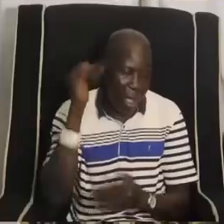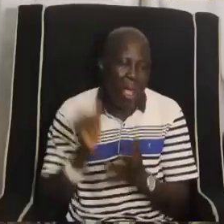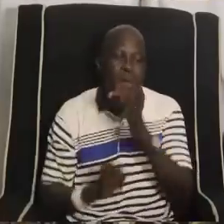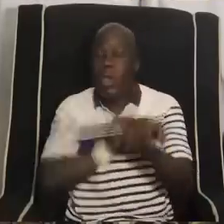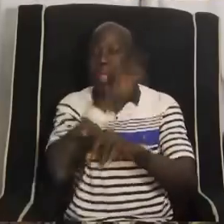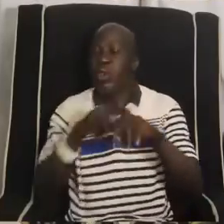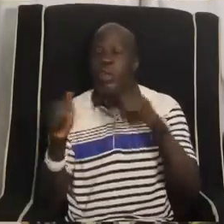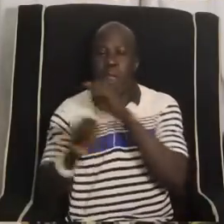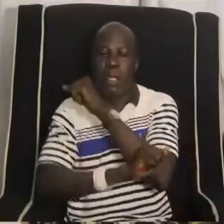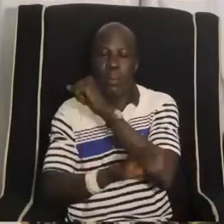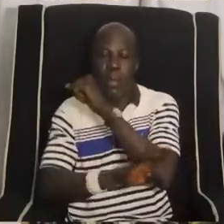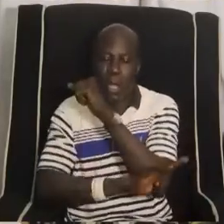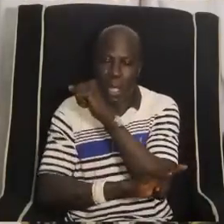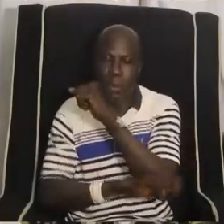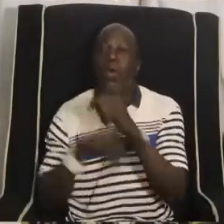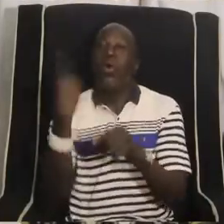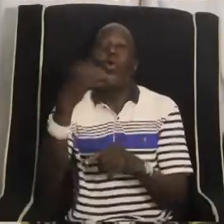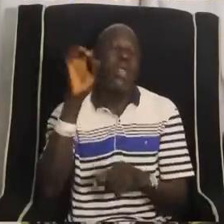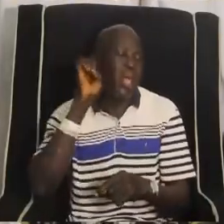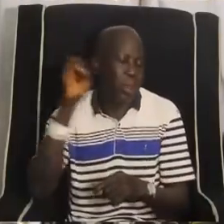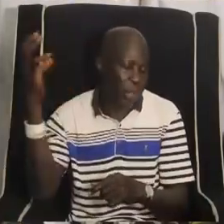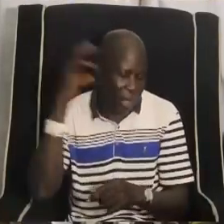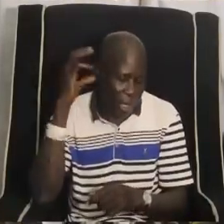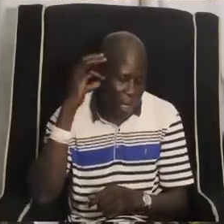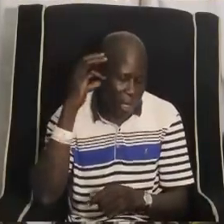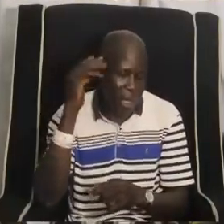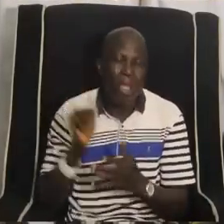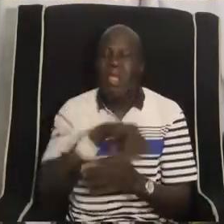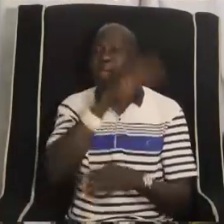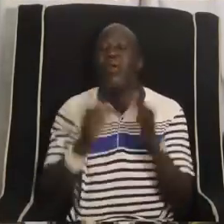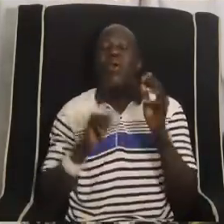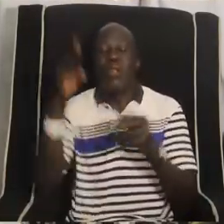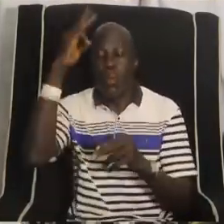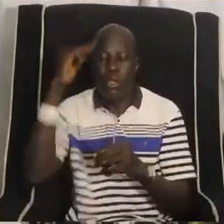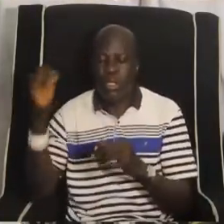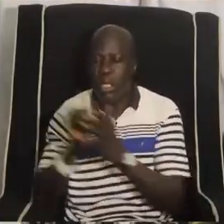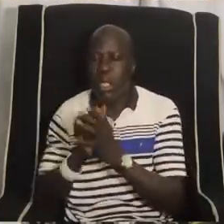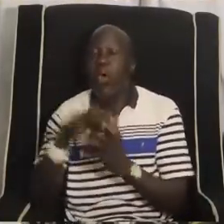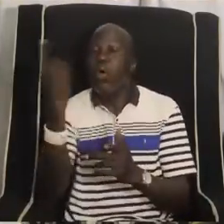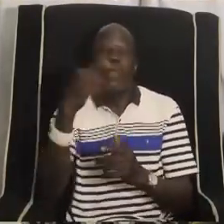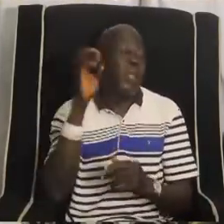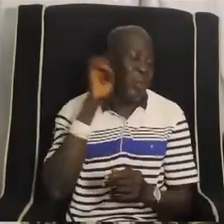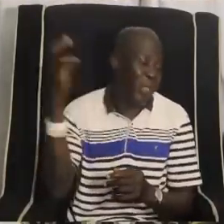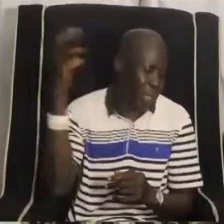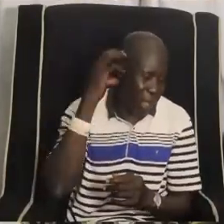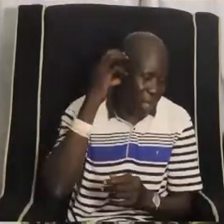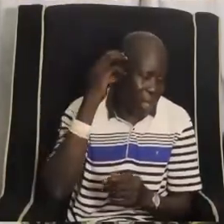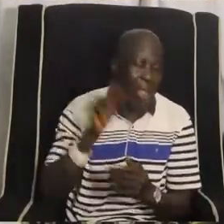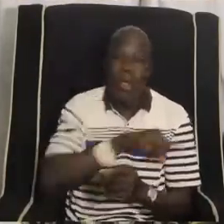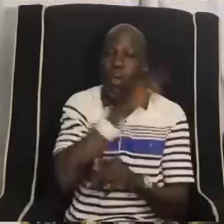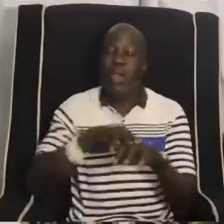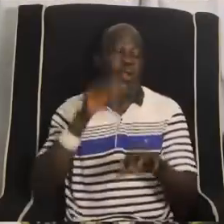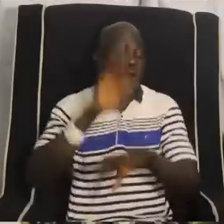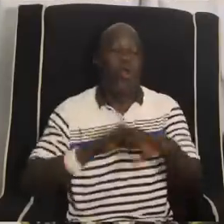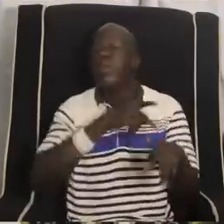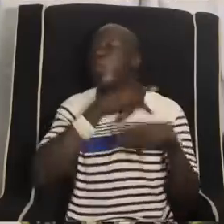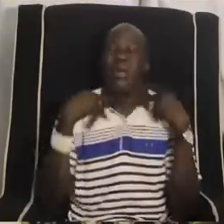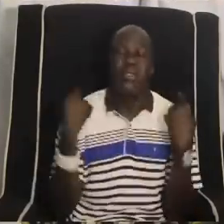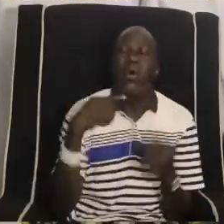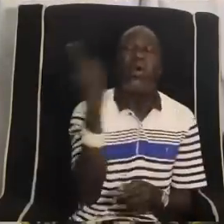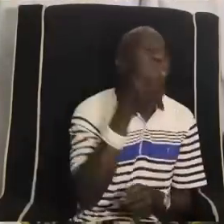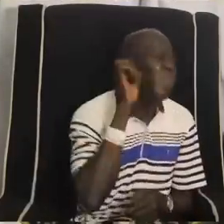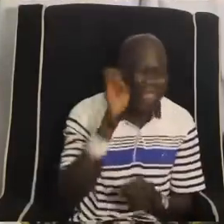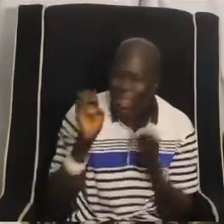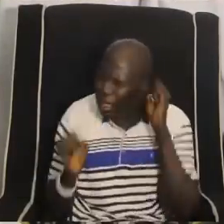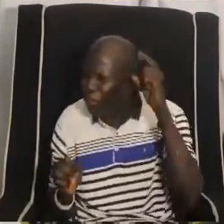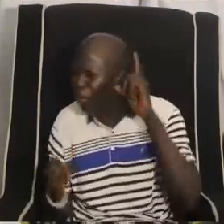will hear. Abraham. When he called Abraham. Òun nìkan ló gbọ́. He was the only one that heard. Pe Mose. When he called Moses. Òun nìkan ló gbọ́. He was the only one. Gbọ́ pè mí. When he called me. Èmi